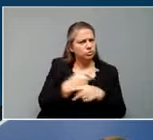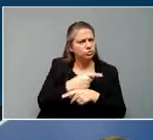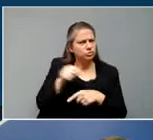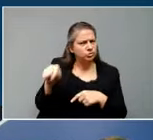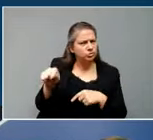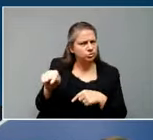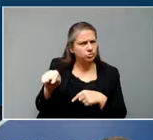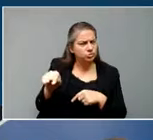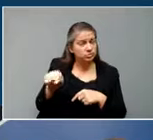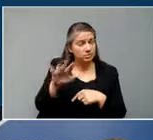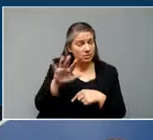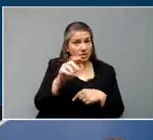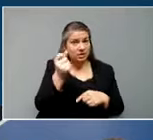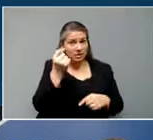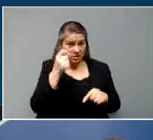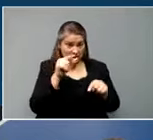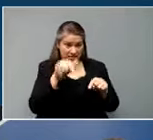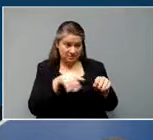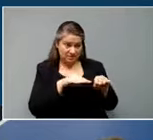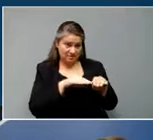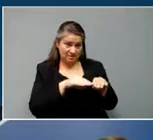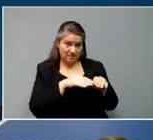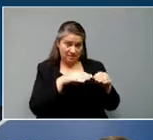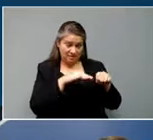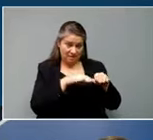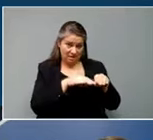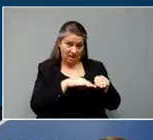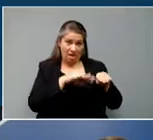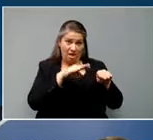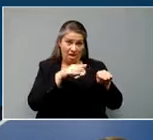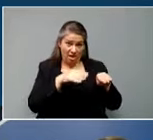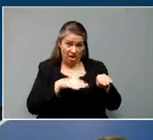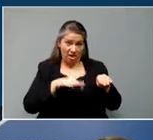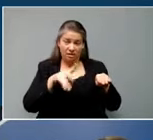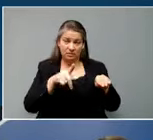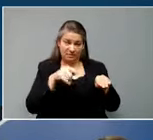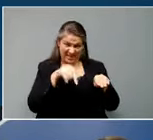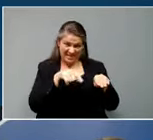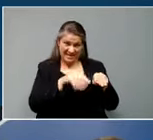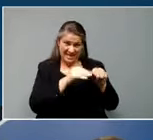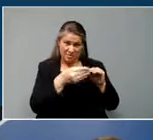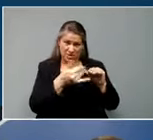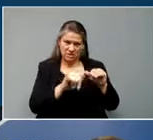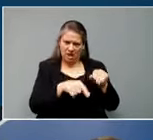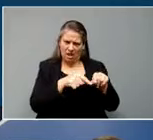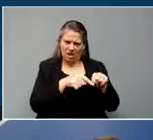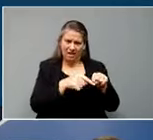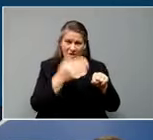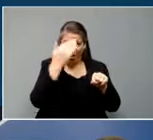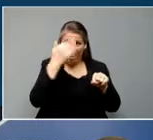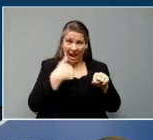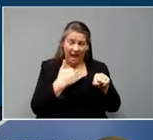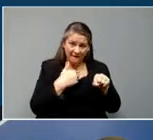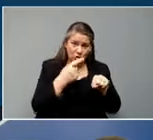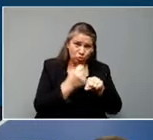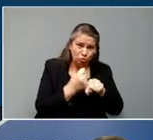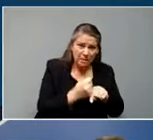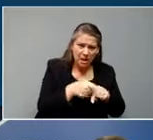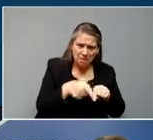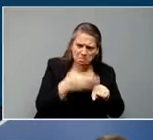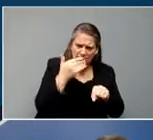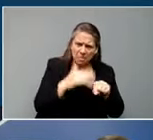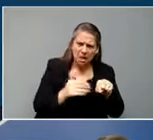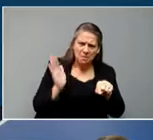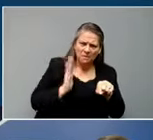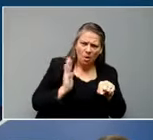with all the monoclonal antibodies and the other treatments. I mean, our treatments are much better than they used to